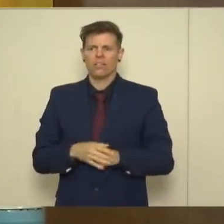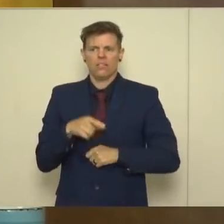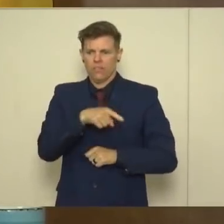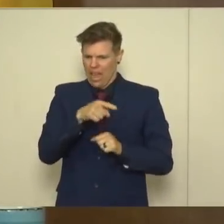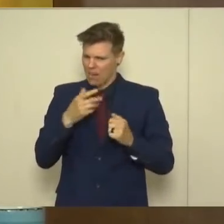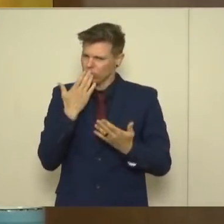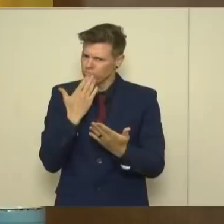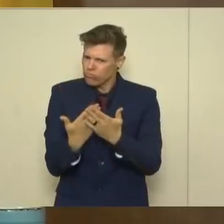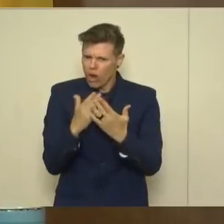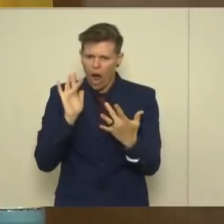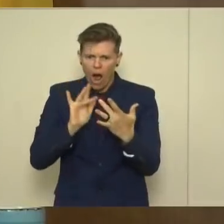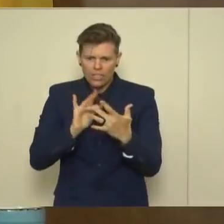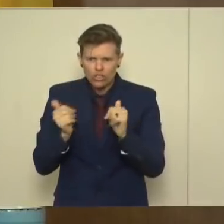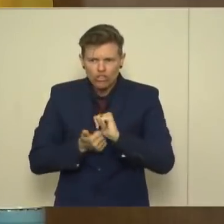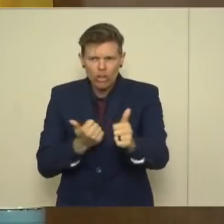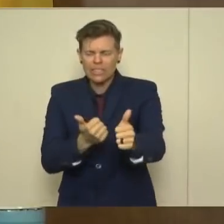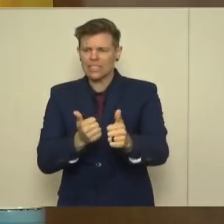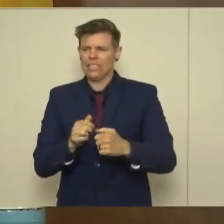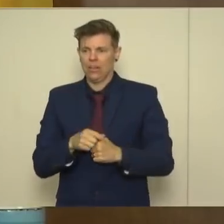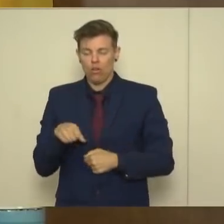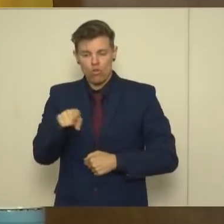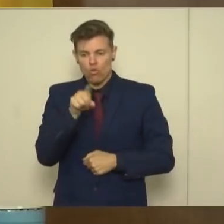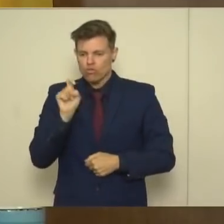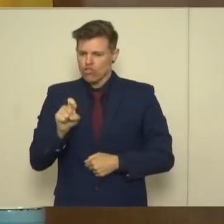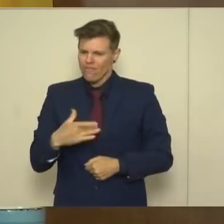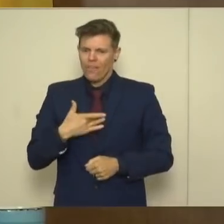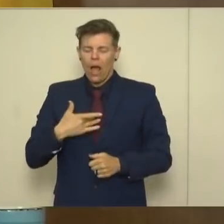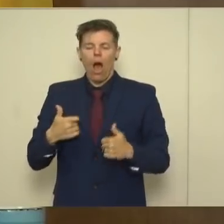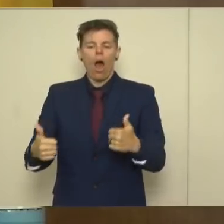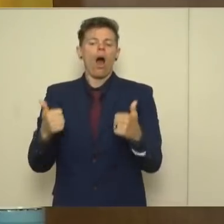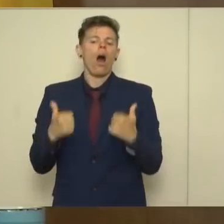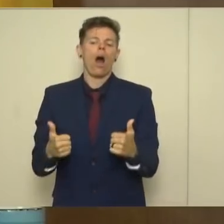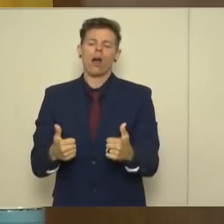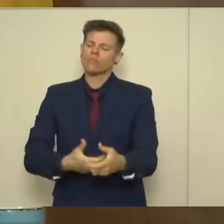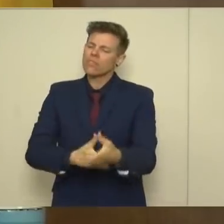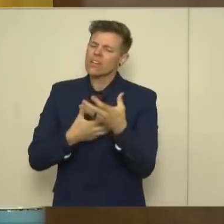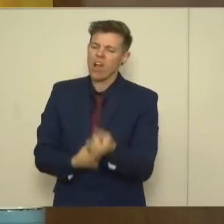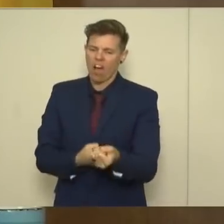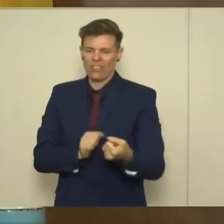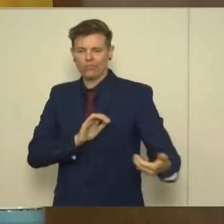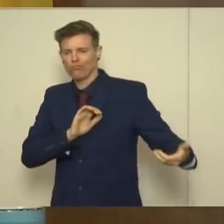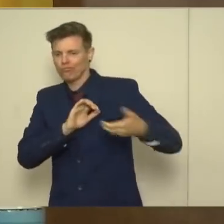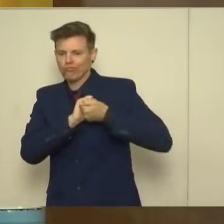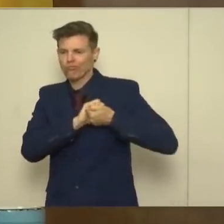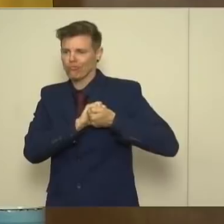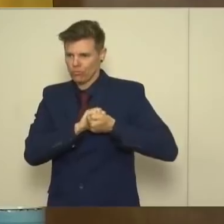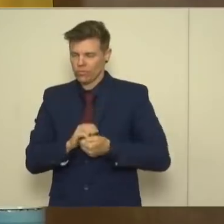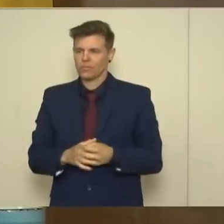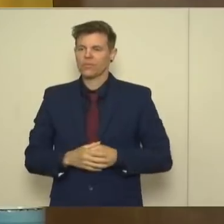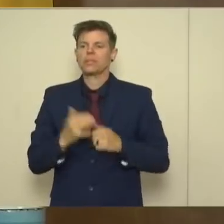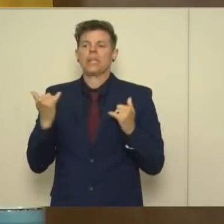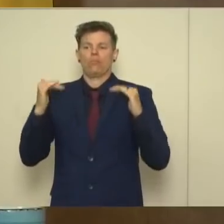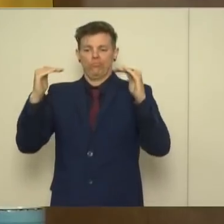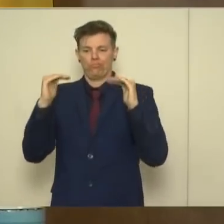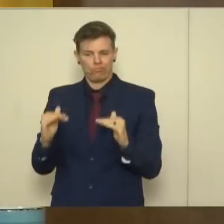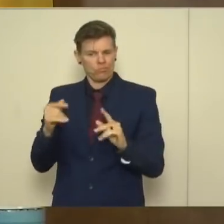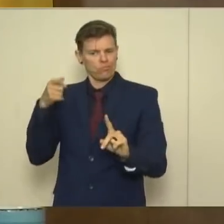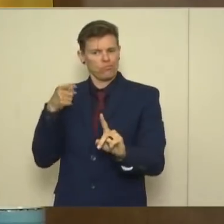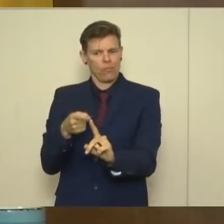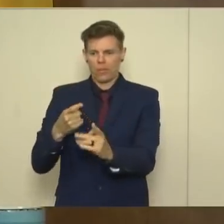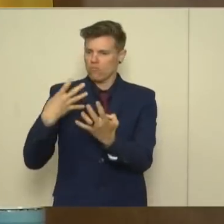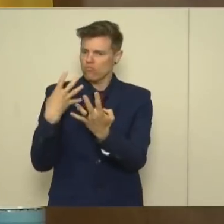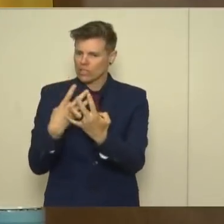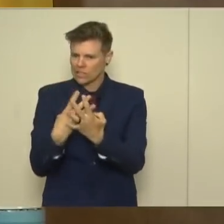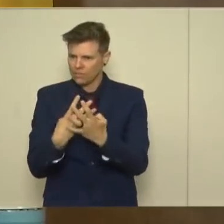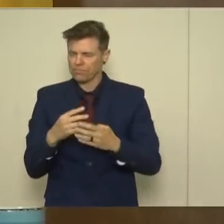have a really strong partnership. You know, we've seen a real decline in detention centers, and that's the same issue. If you're residing